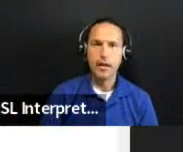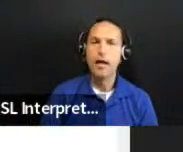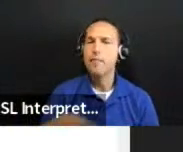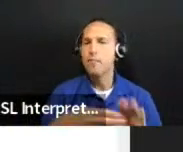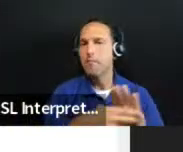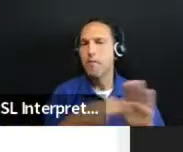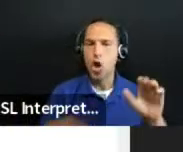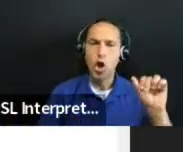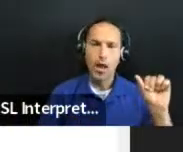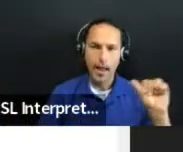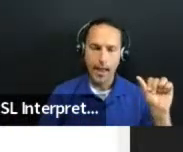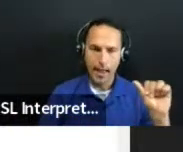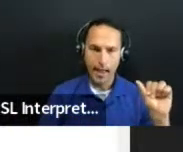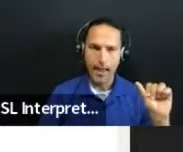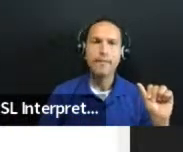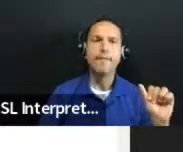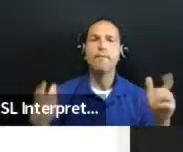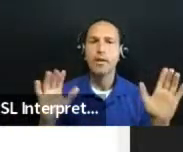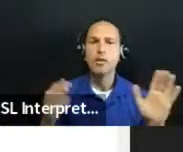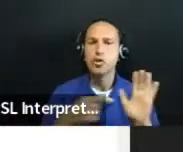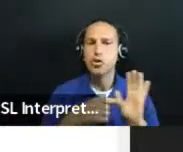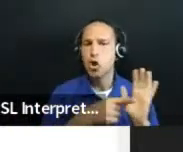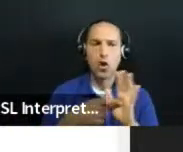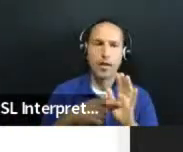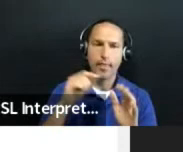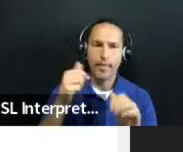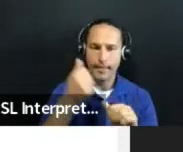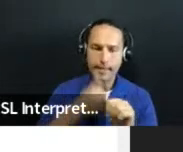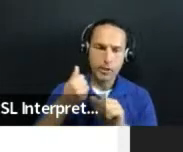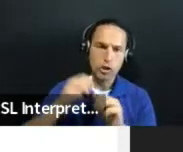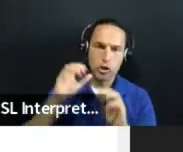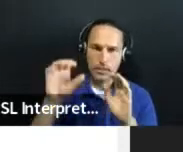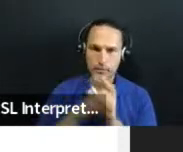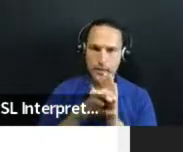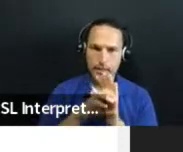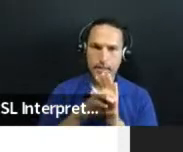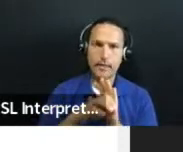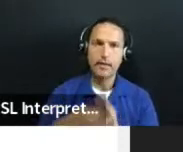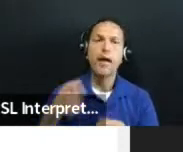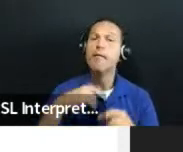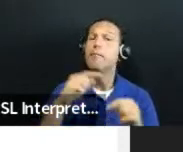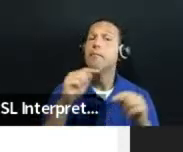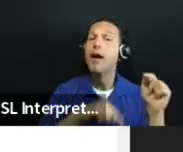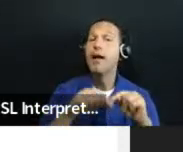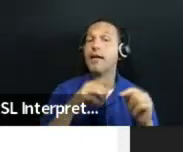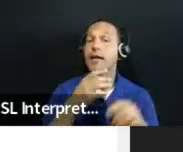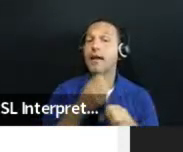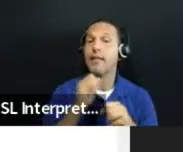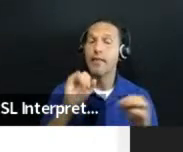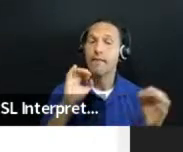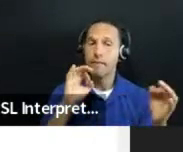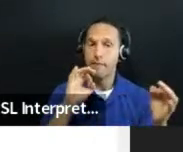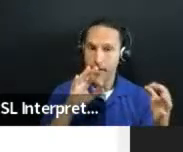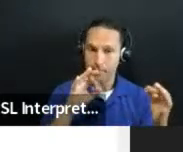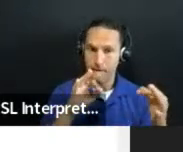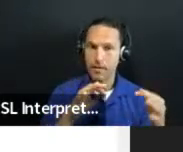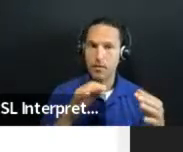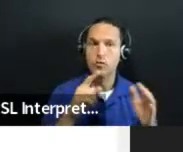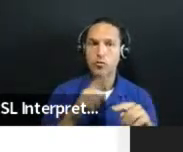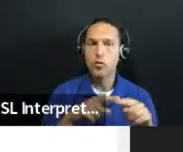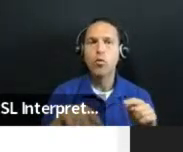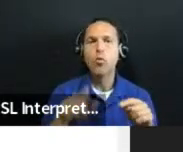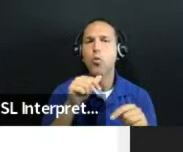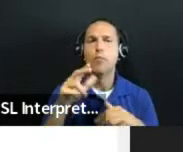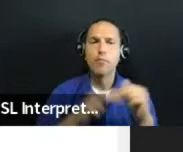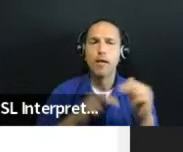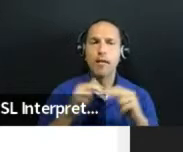graphic. We have them indexed here by image. If I were to go back and give feedback, or I will give feedback to the folks who built this for